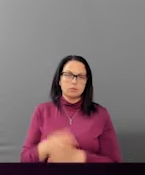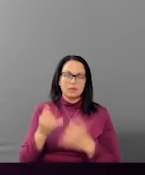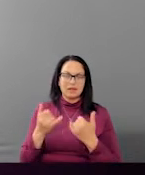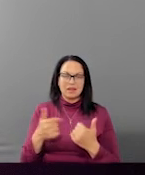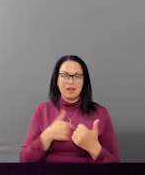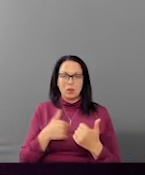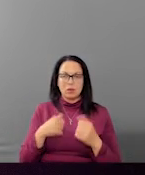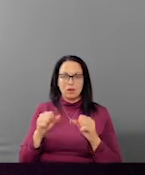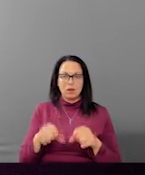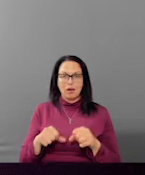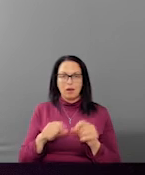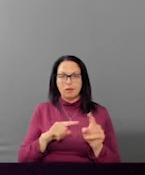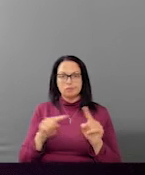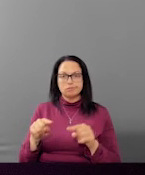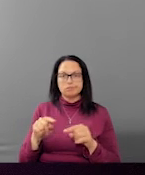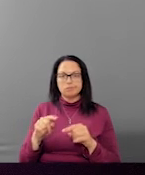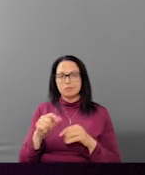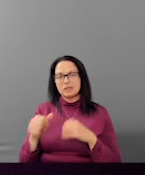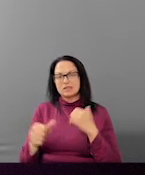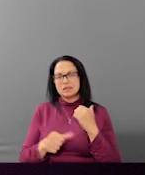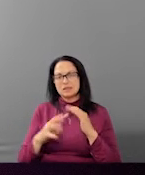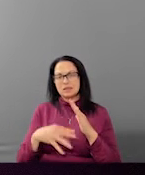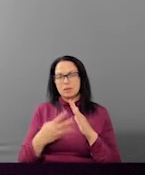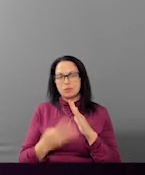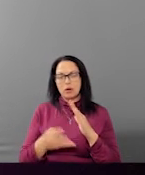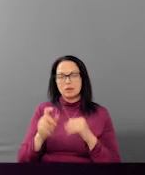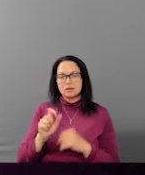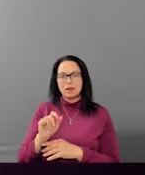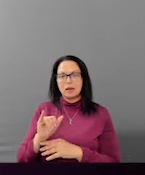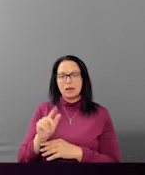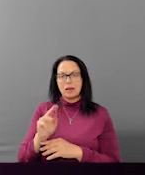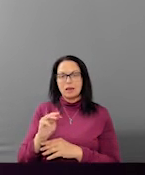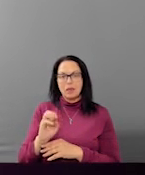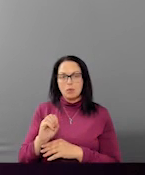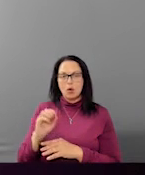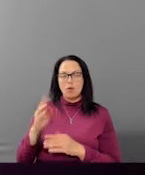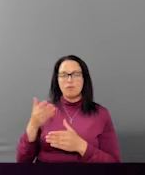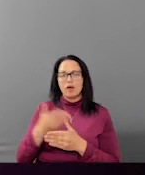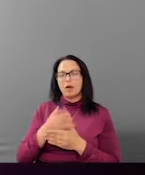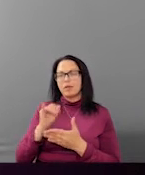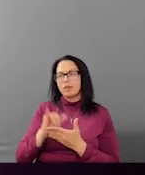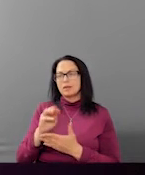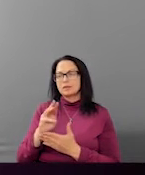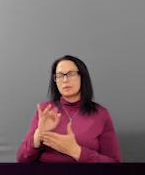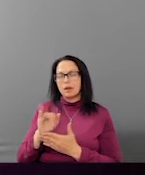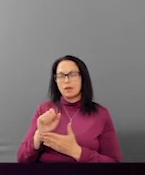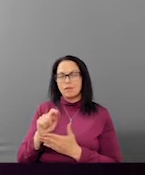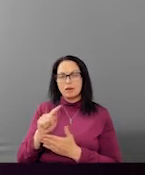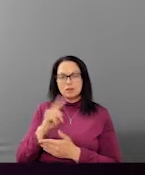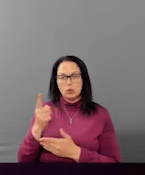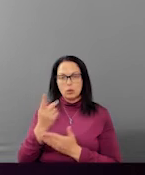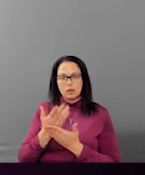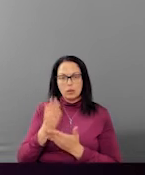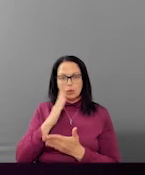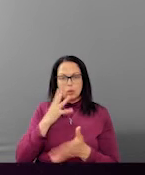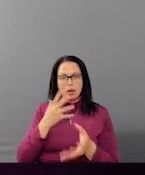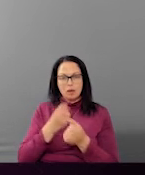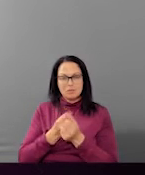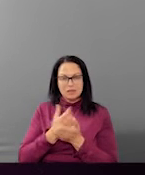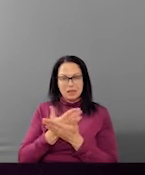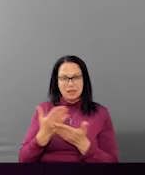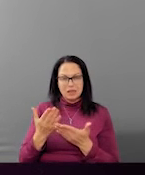to our subgraph .yaml file, which is the manifest. And the only thing that we're going to update here is, so I passed